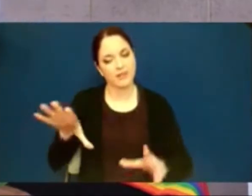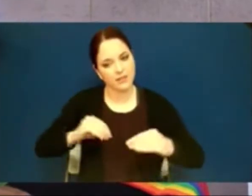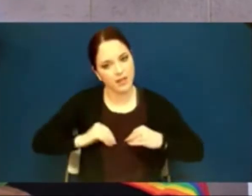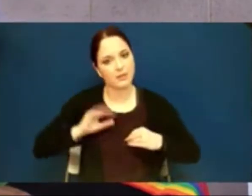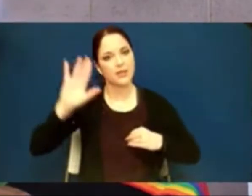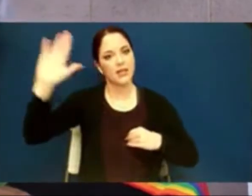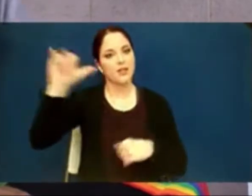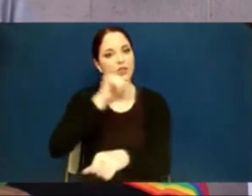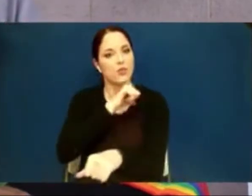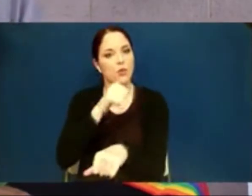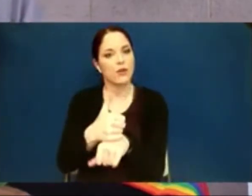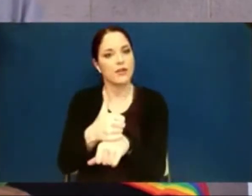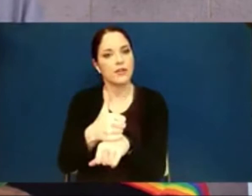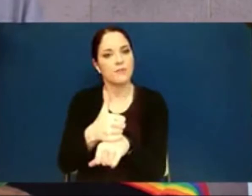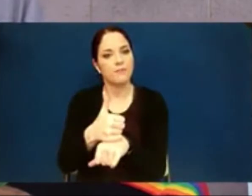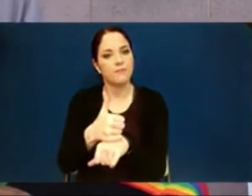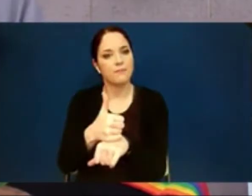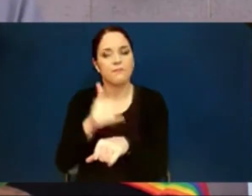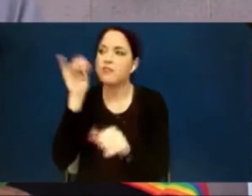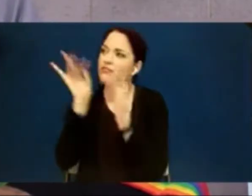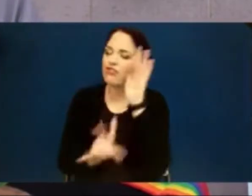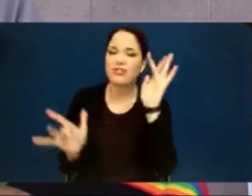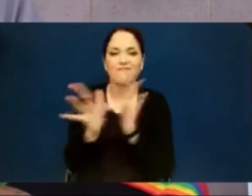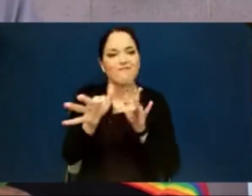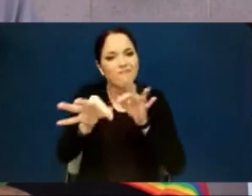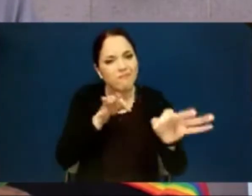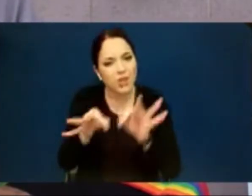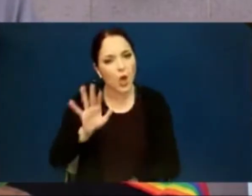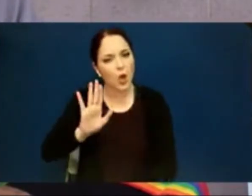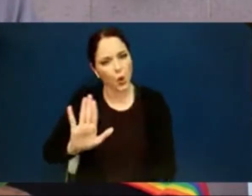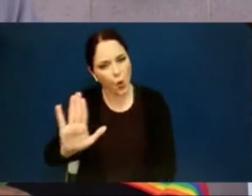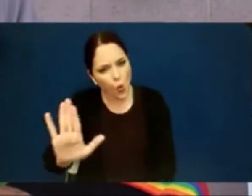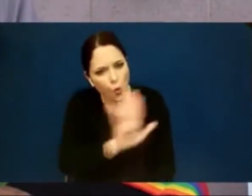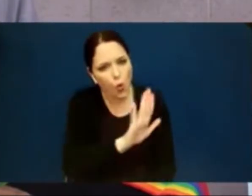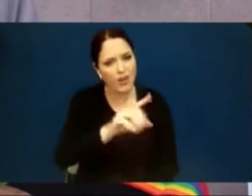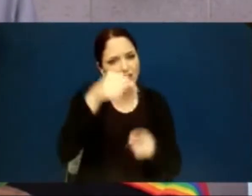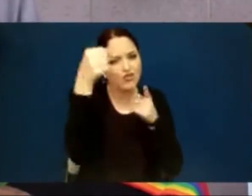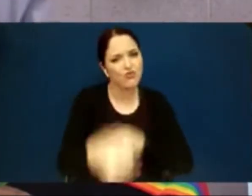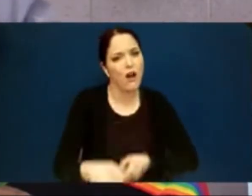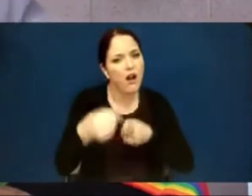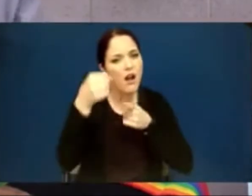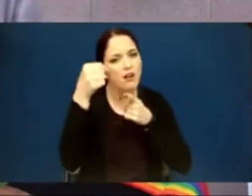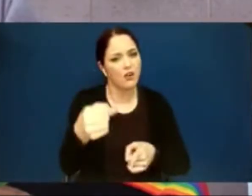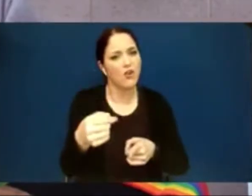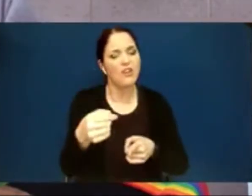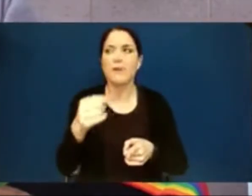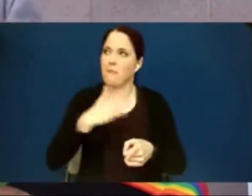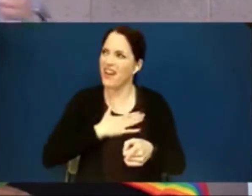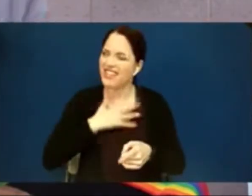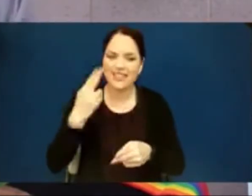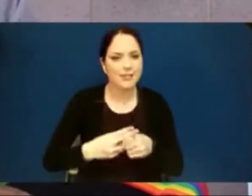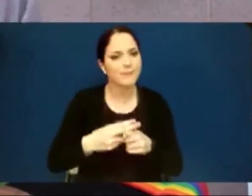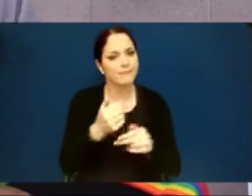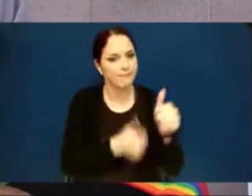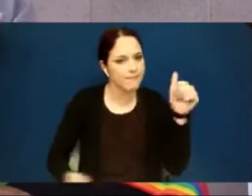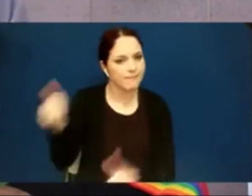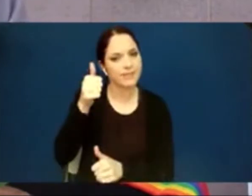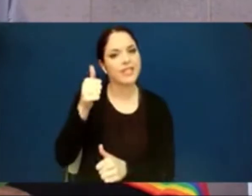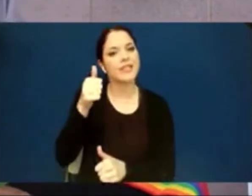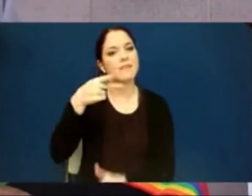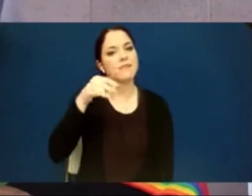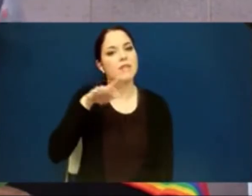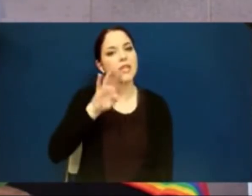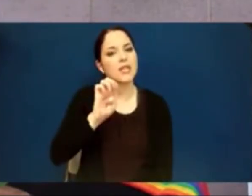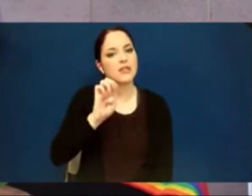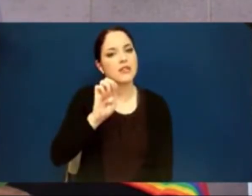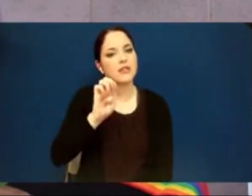I'm greater than your trouble and your name is peace. How about the sudden crisis that seems to come